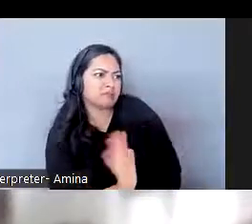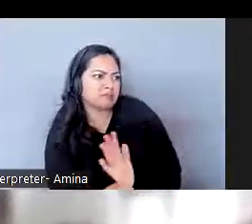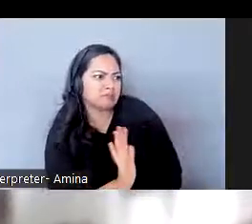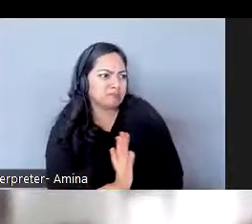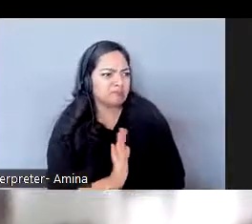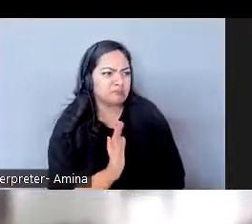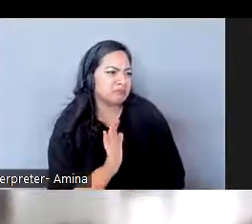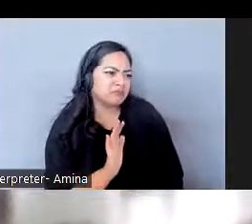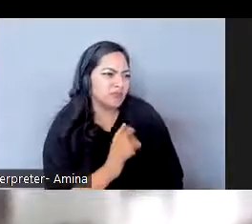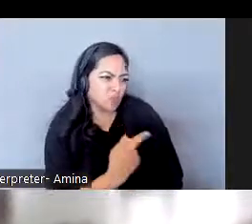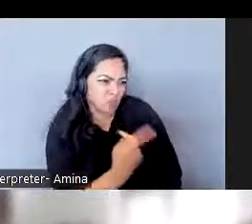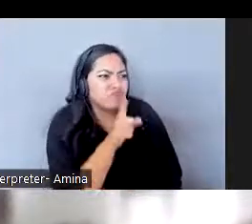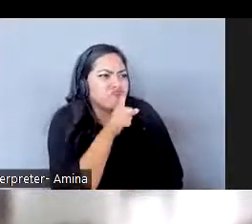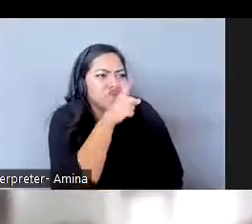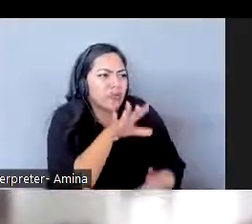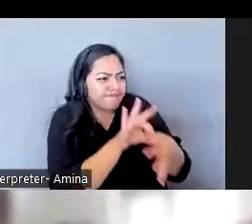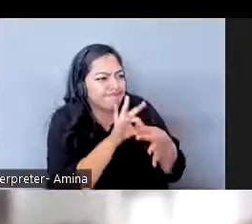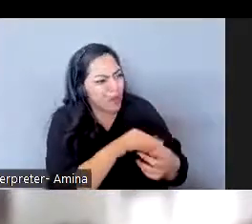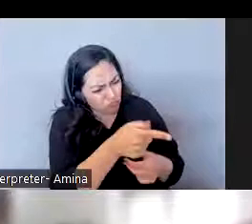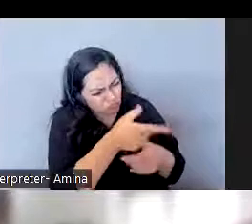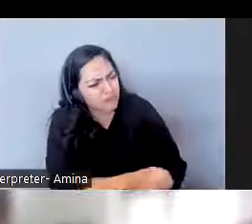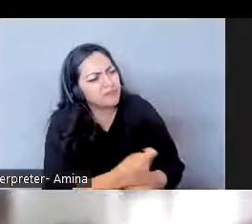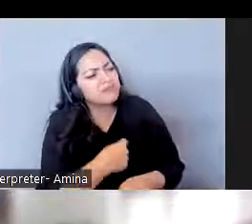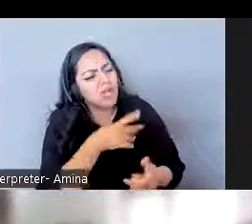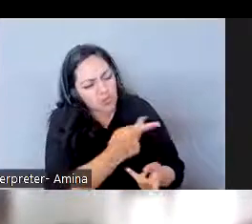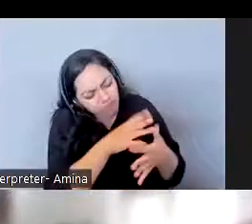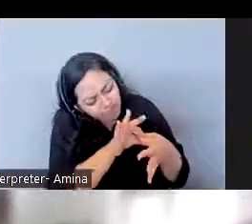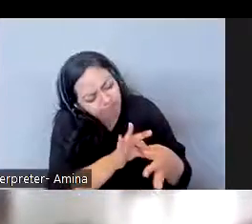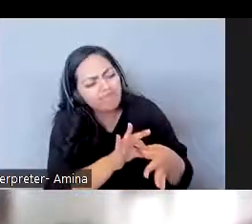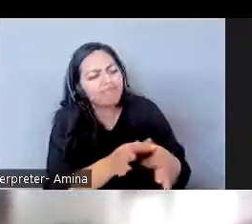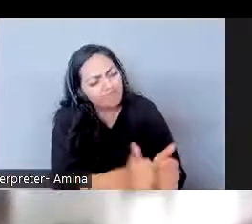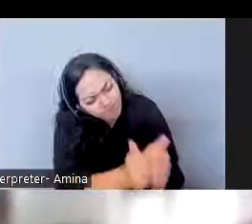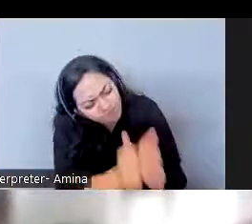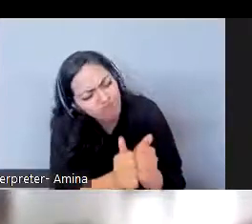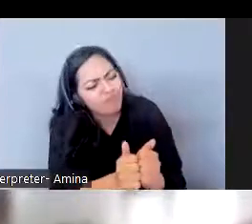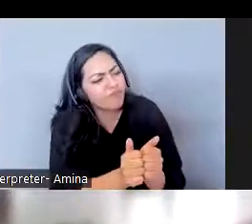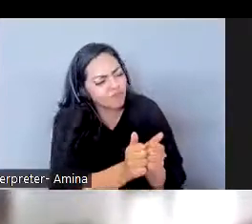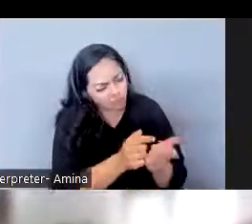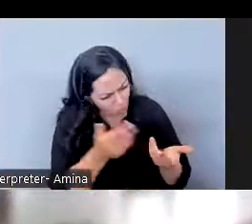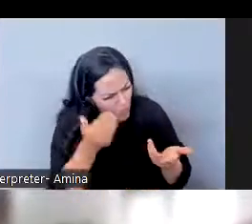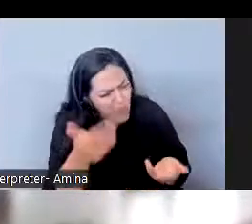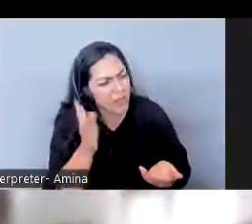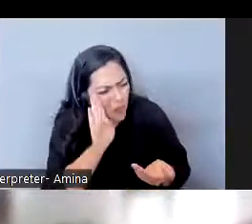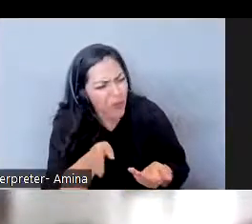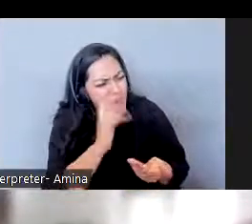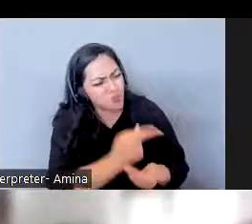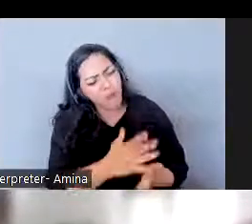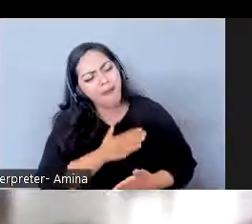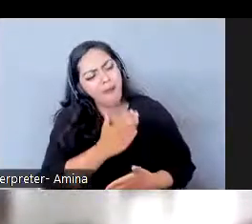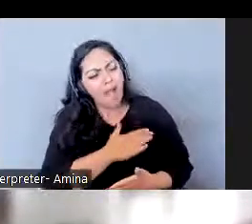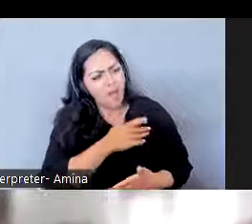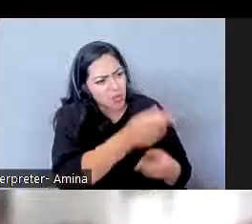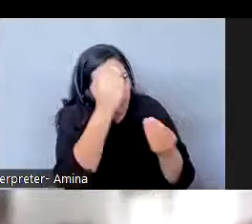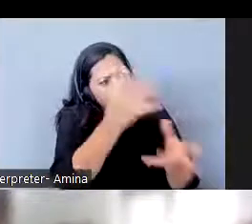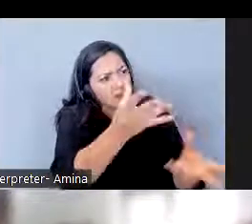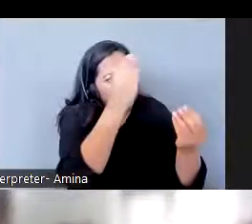real. This is for real. That we're going to be together. We're going to start a relationship. We're going to be happy. It's going to be like a